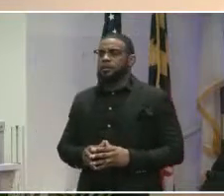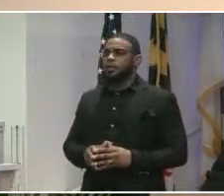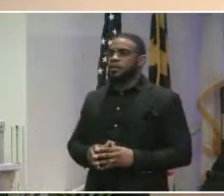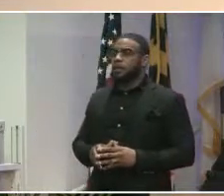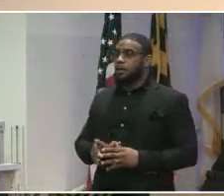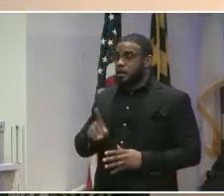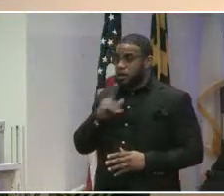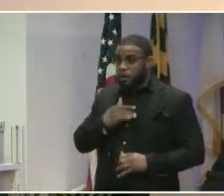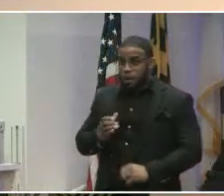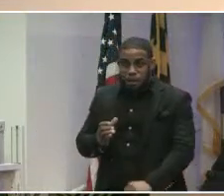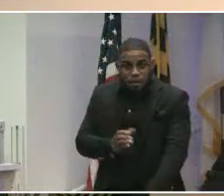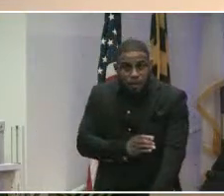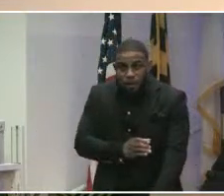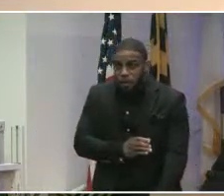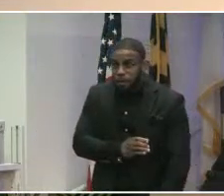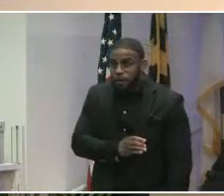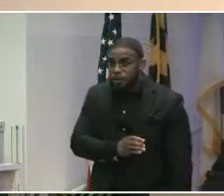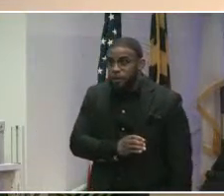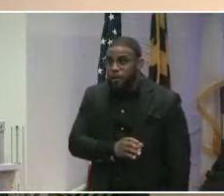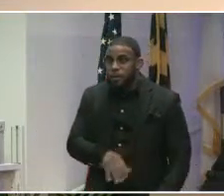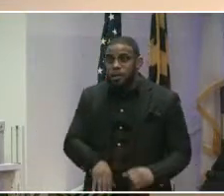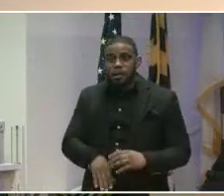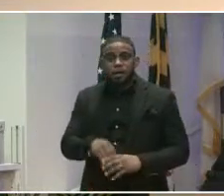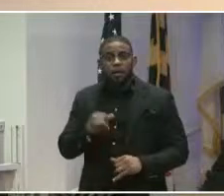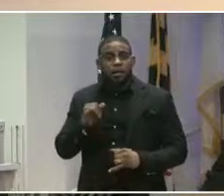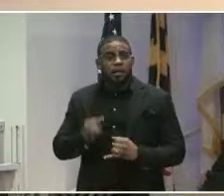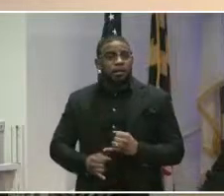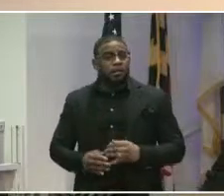is My Power Out Again?